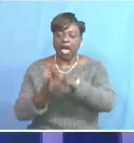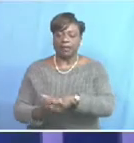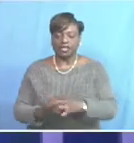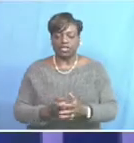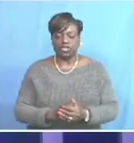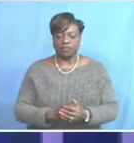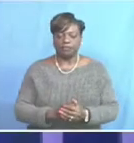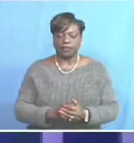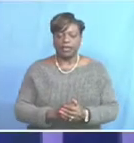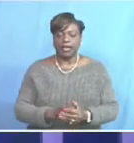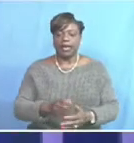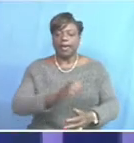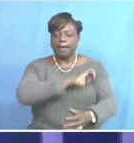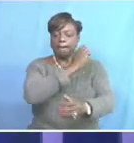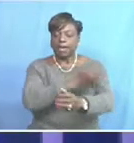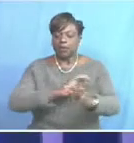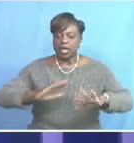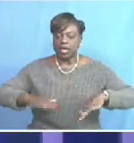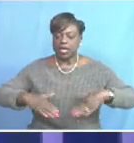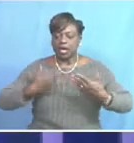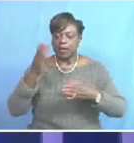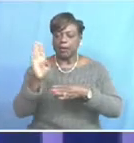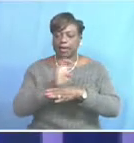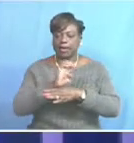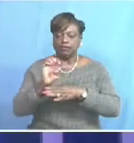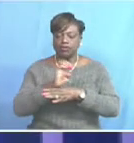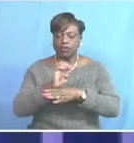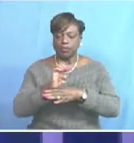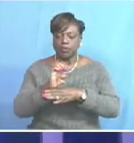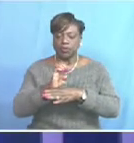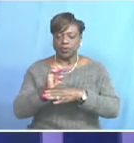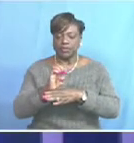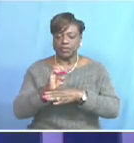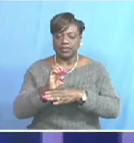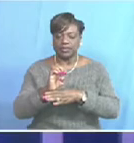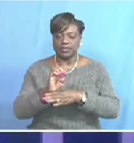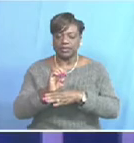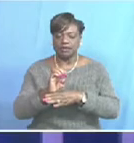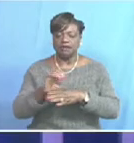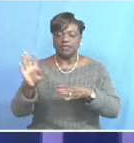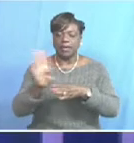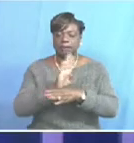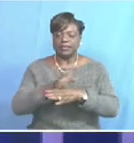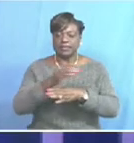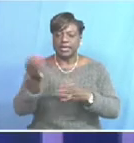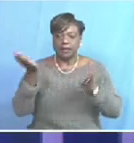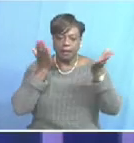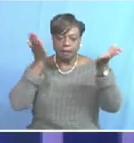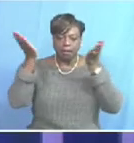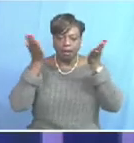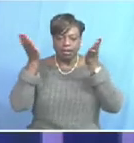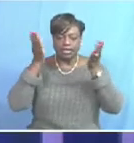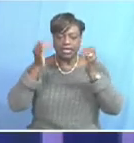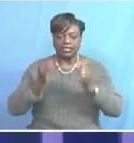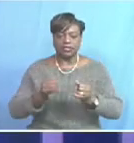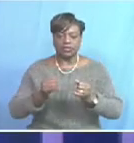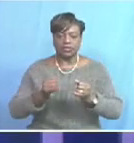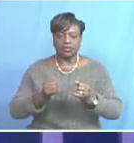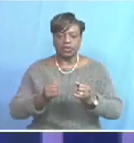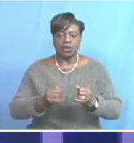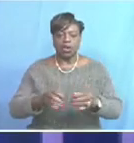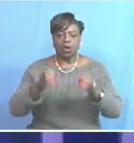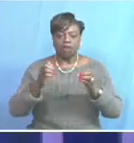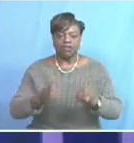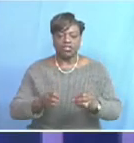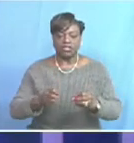Empowering young entrepreneurs with the skills they need will be the focus of officials from the Business and Marketing Community Institute. Officials are encouraging